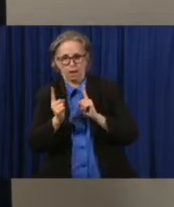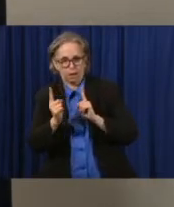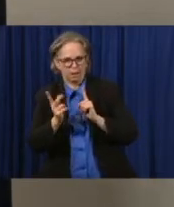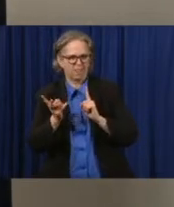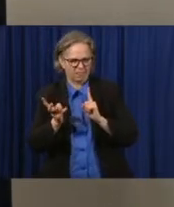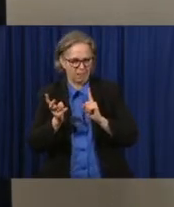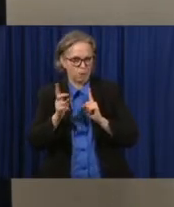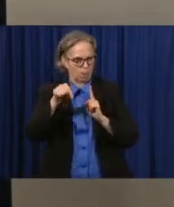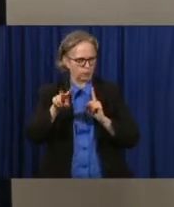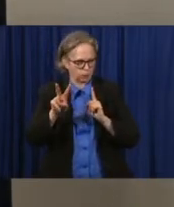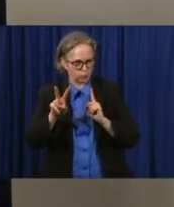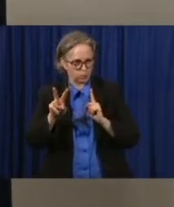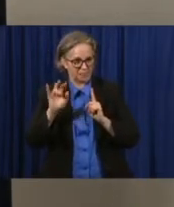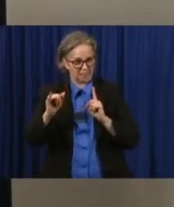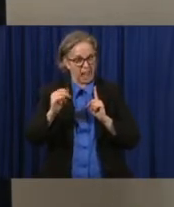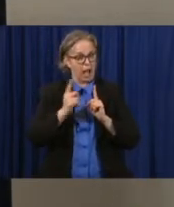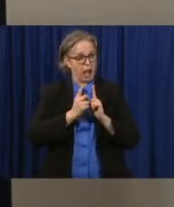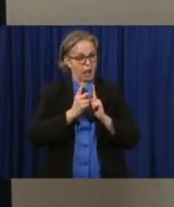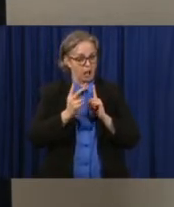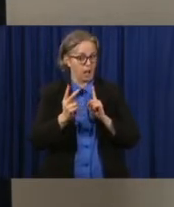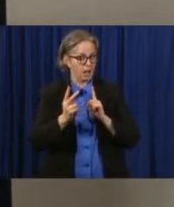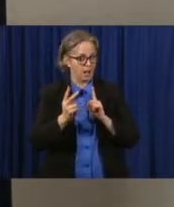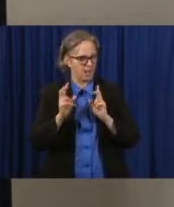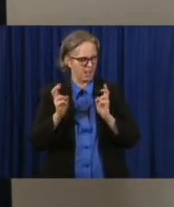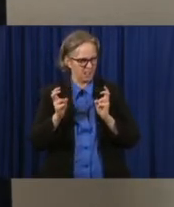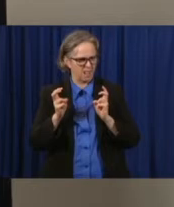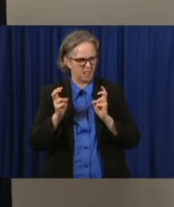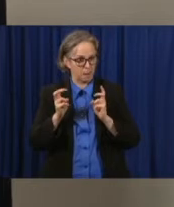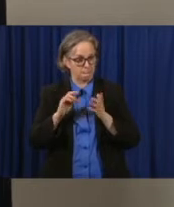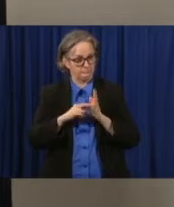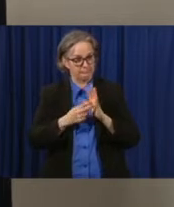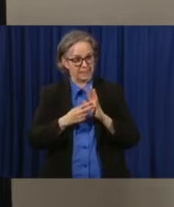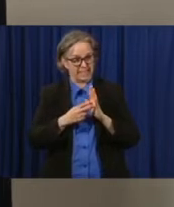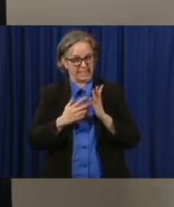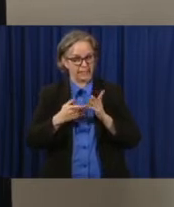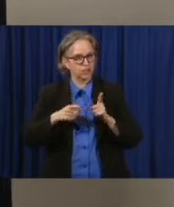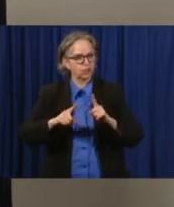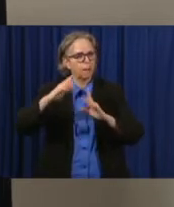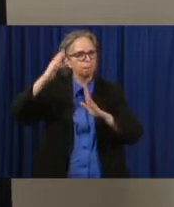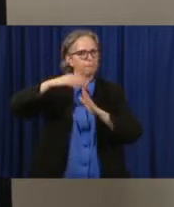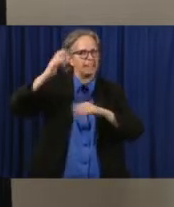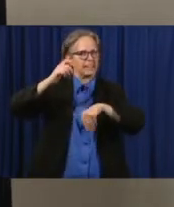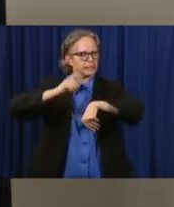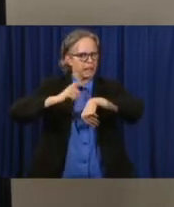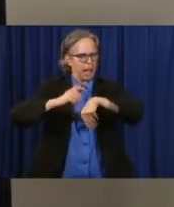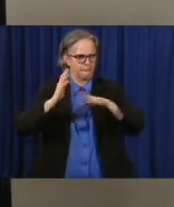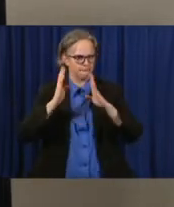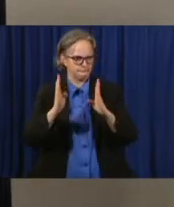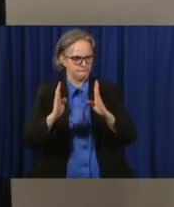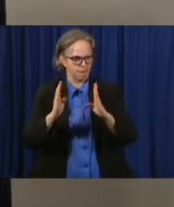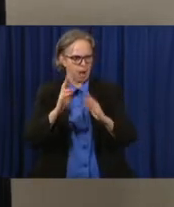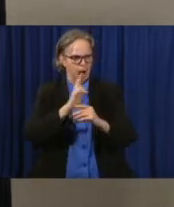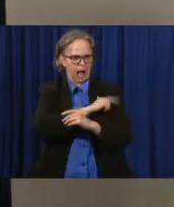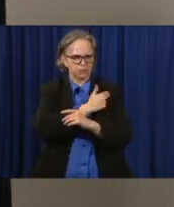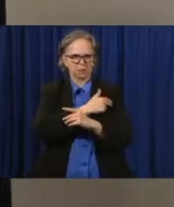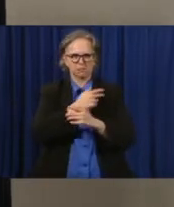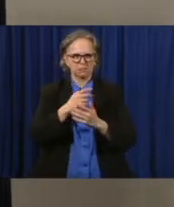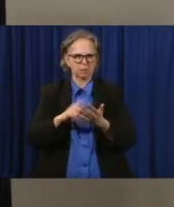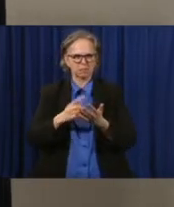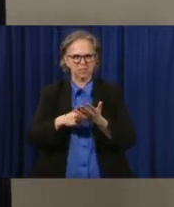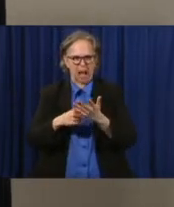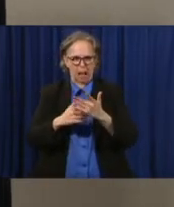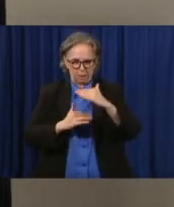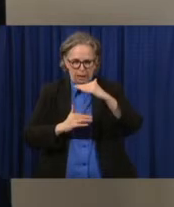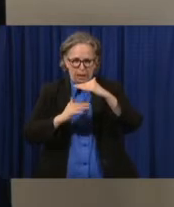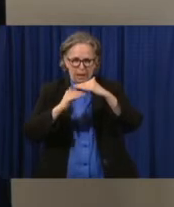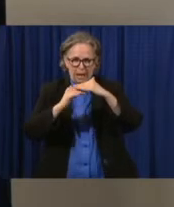of a spread, in the winter, during high peak flu season, our hospitals can be at 95% capacity just from flu alone.